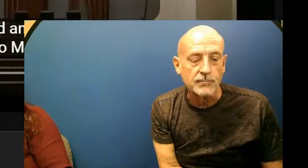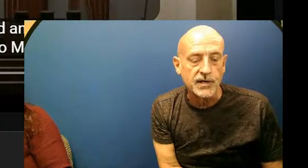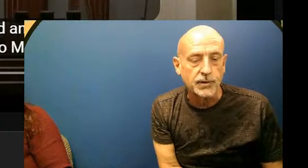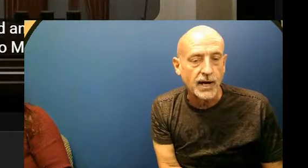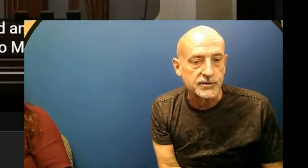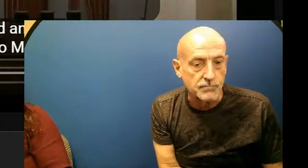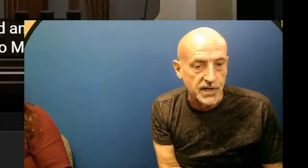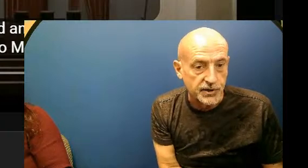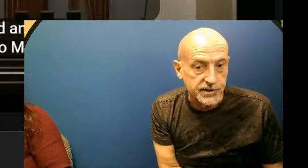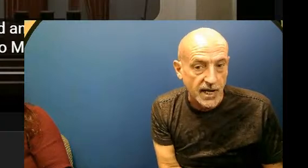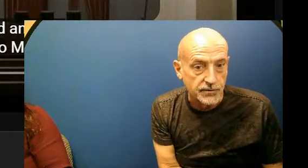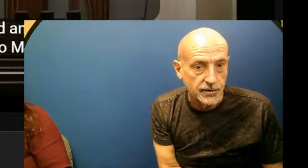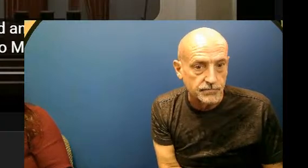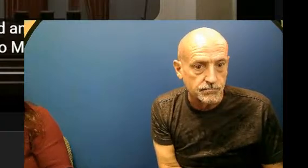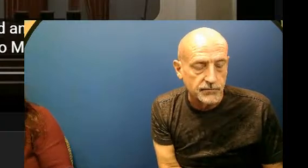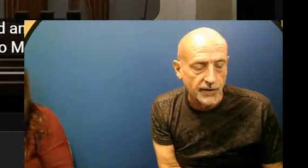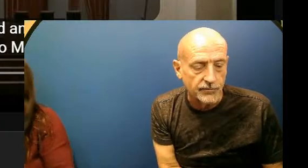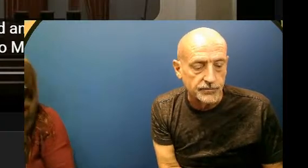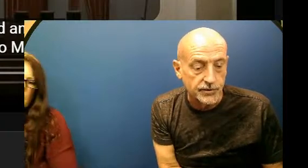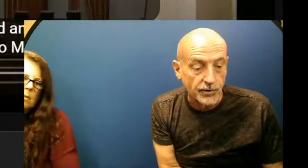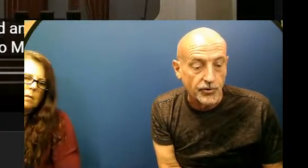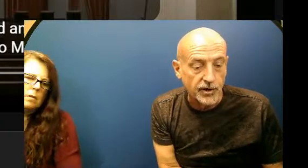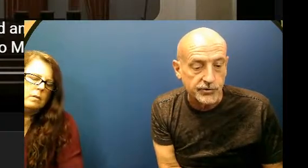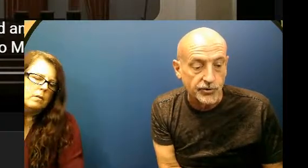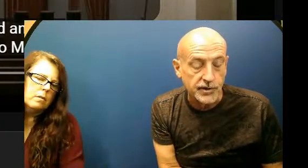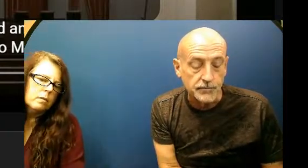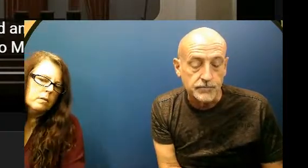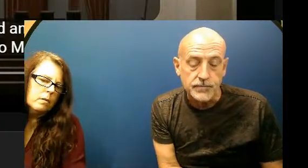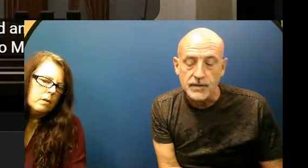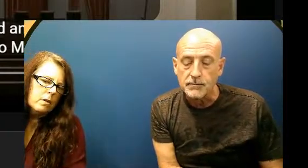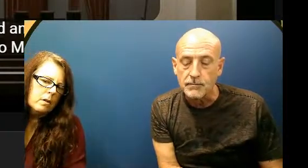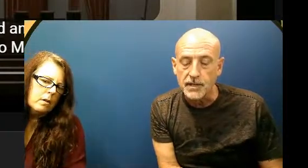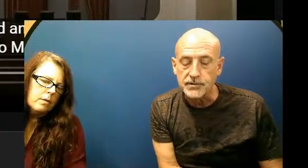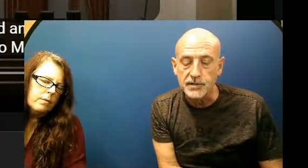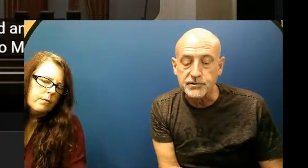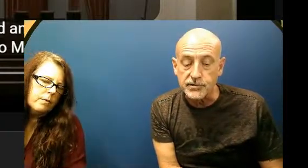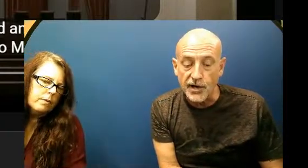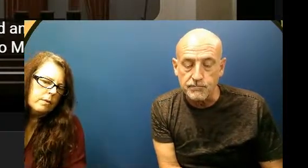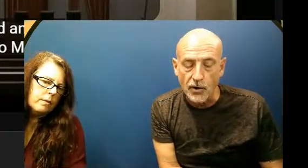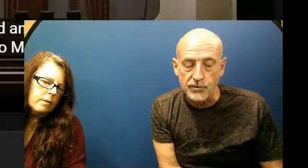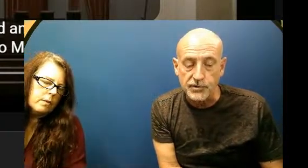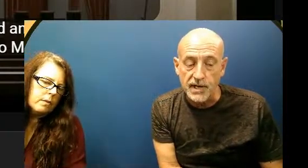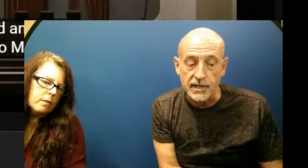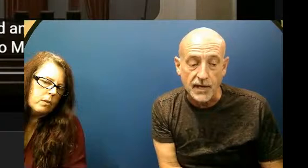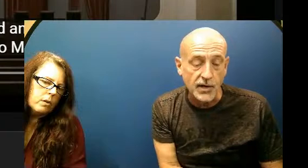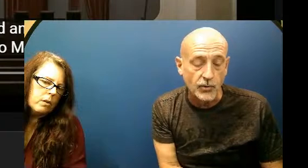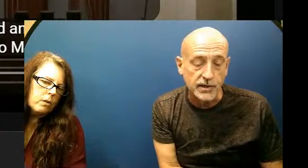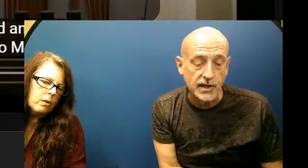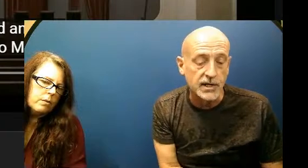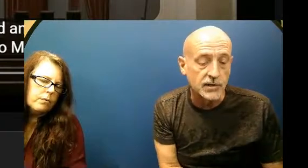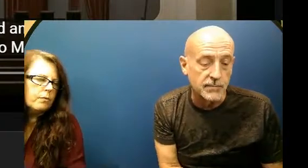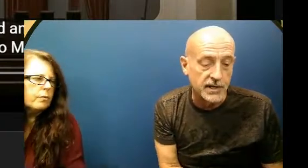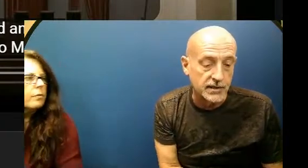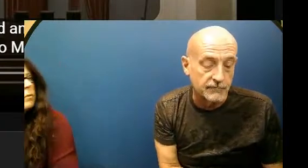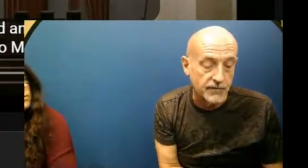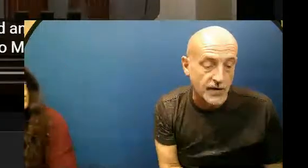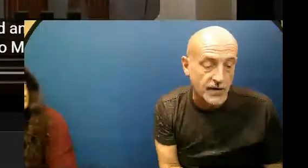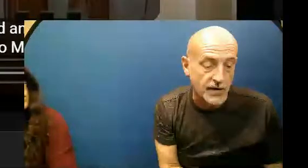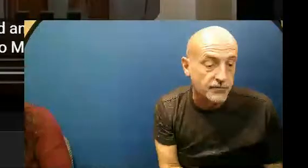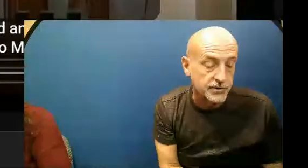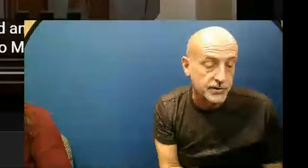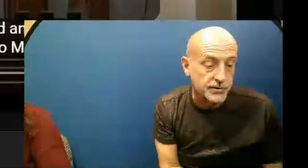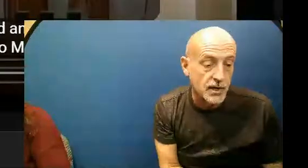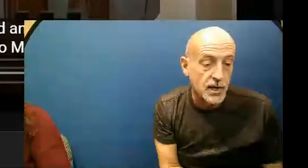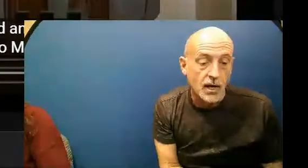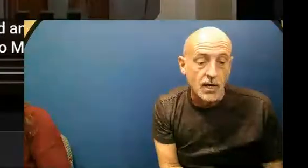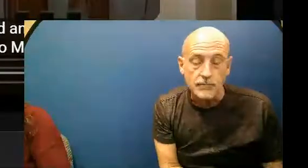law can be applied to meet the degree of scrutiny. It's a tough burden to meet. I think we can easily meet it in family law,